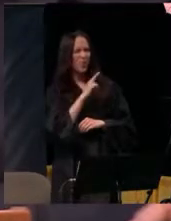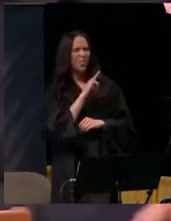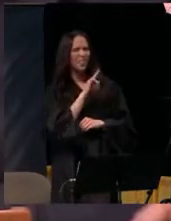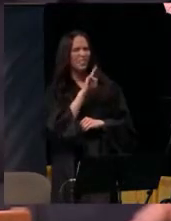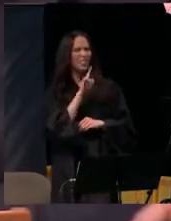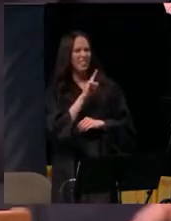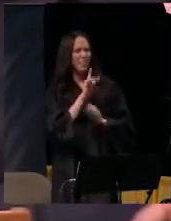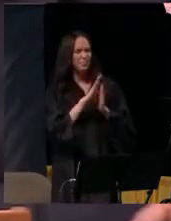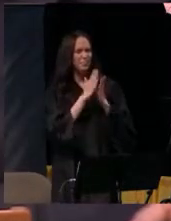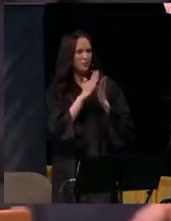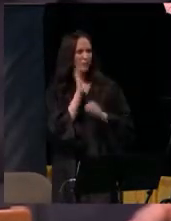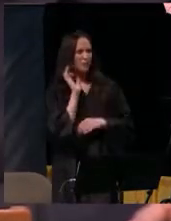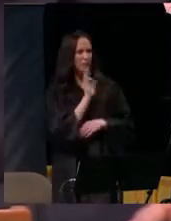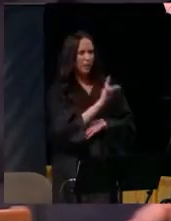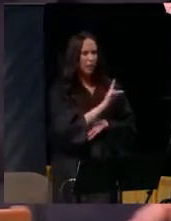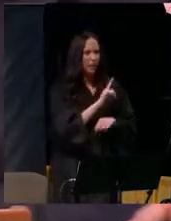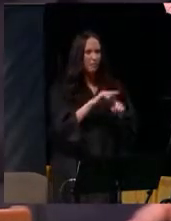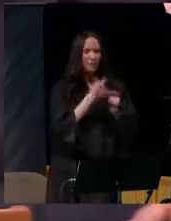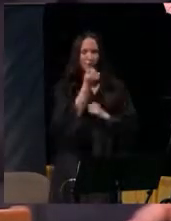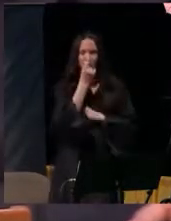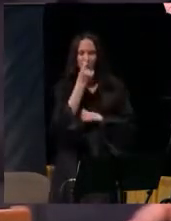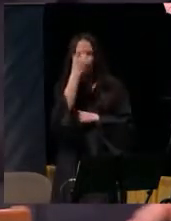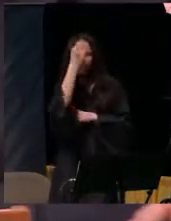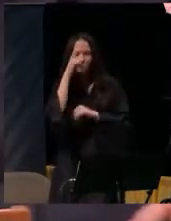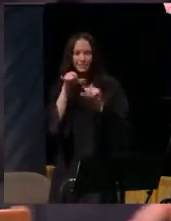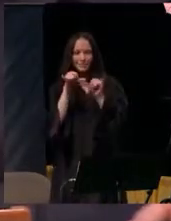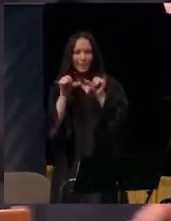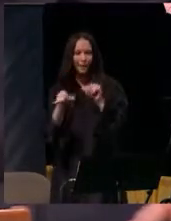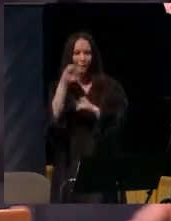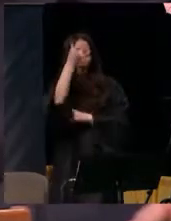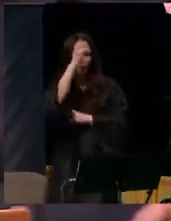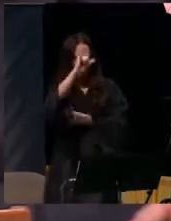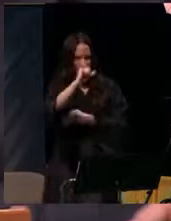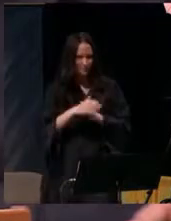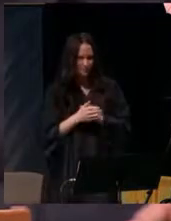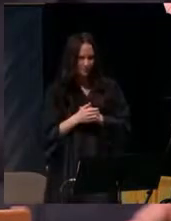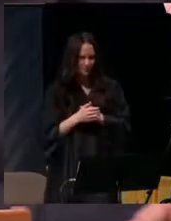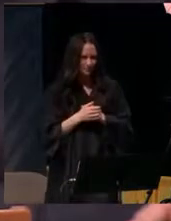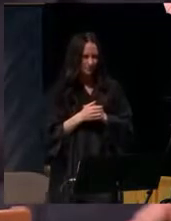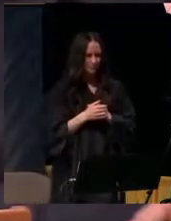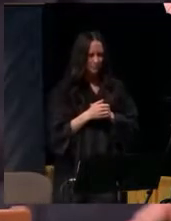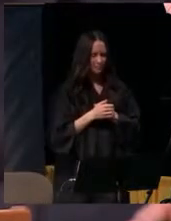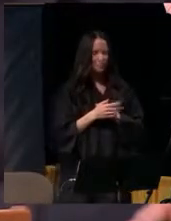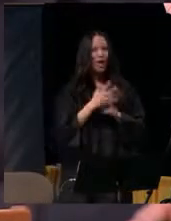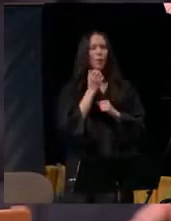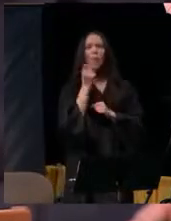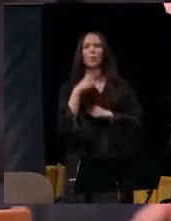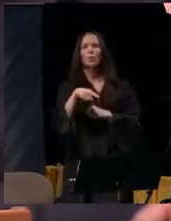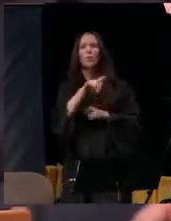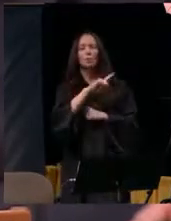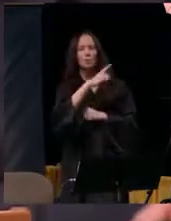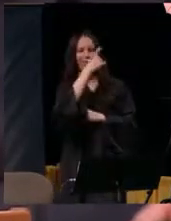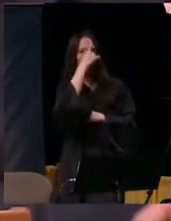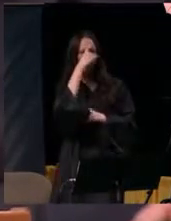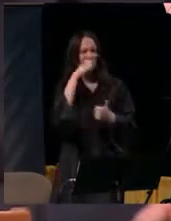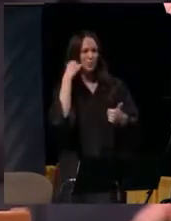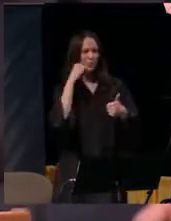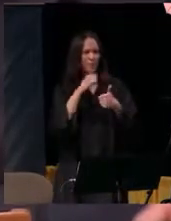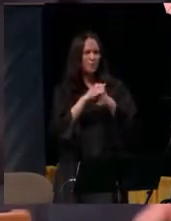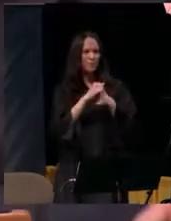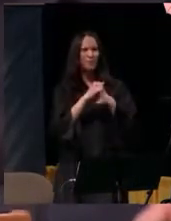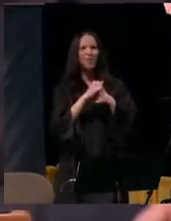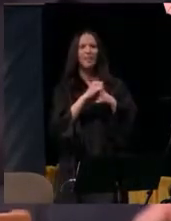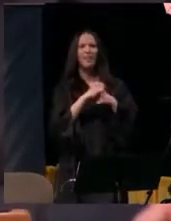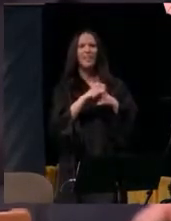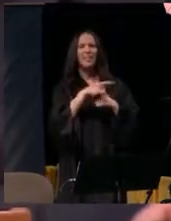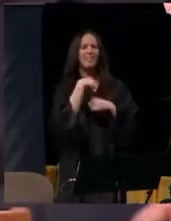date, but good memories never do. I hope that none of you forget the faces and moments you've captured here at